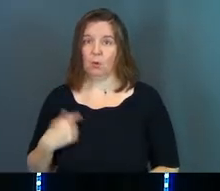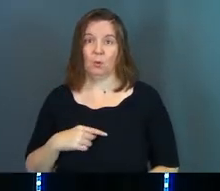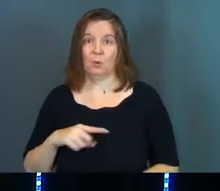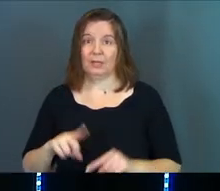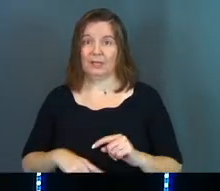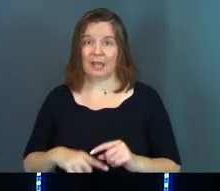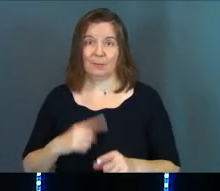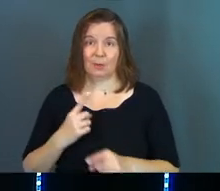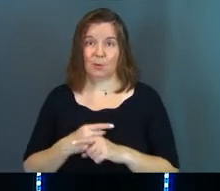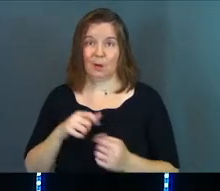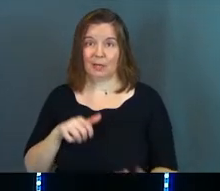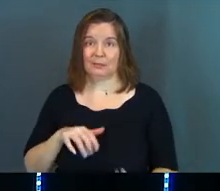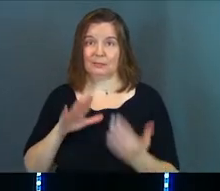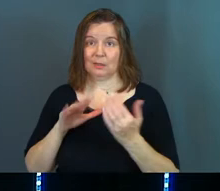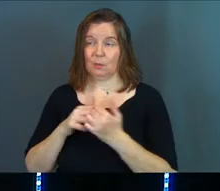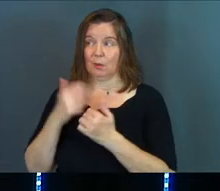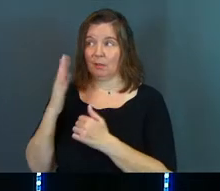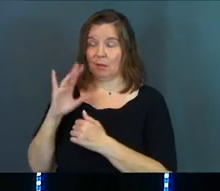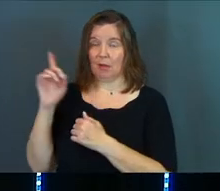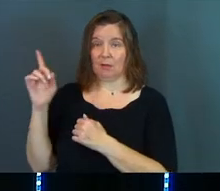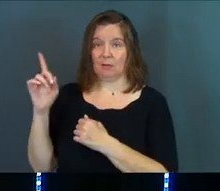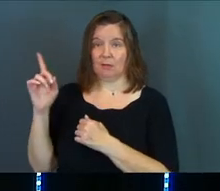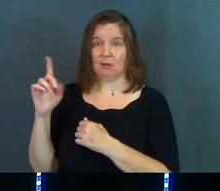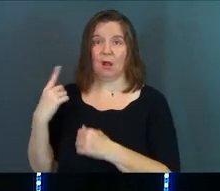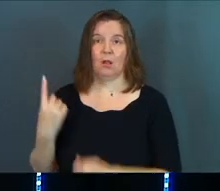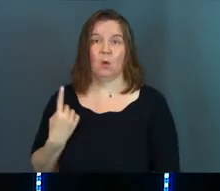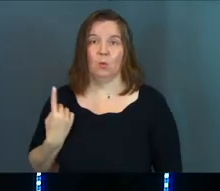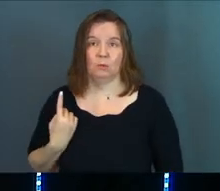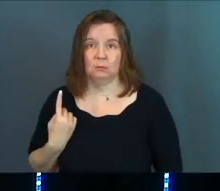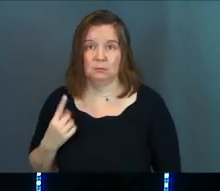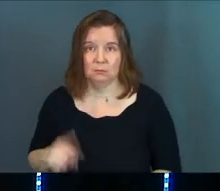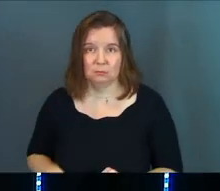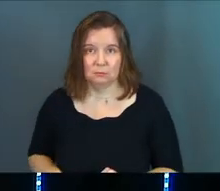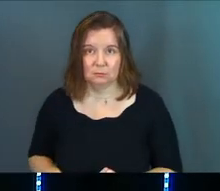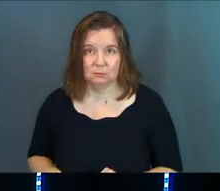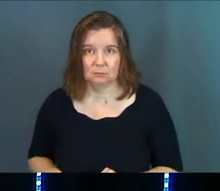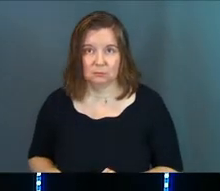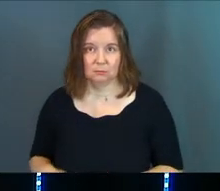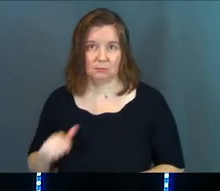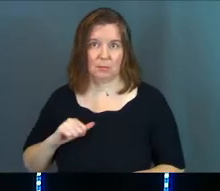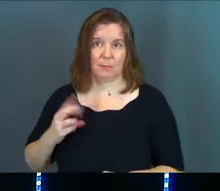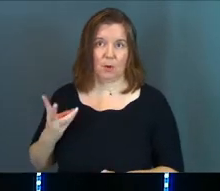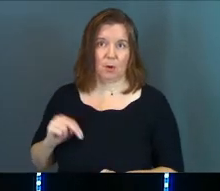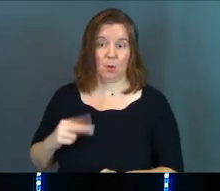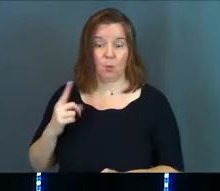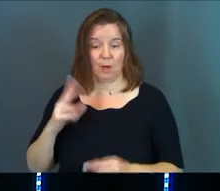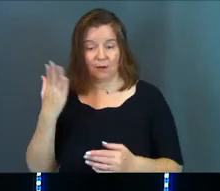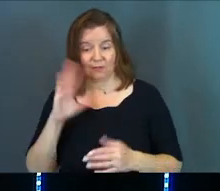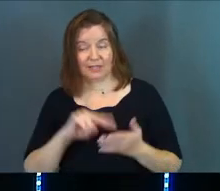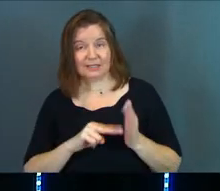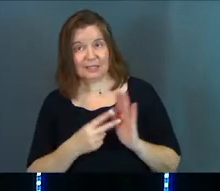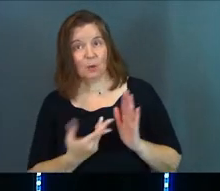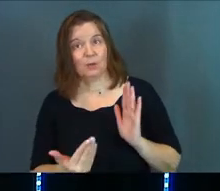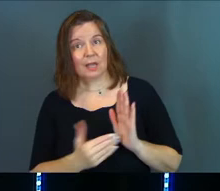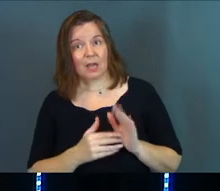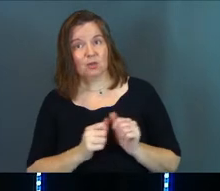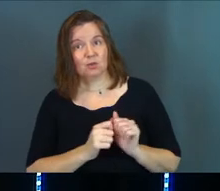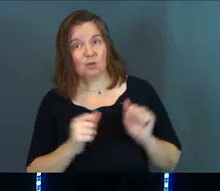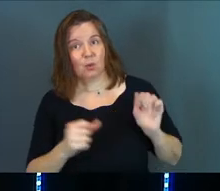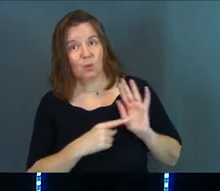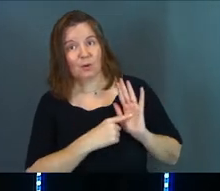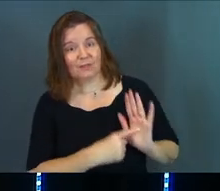We cannot be in right standing with God alone. Right? One of God's intentions was, again, to